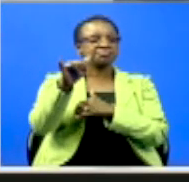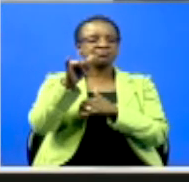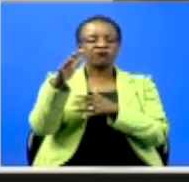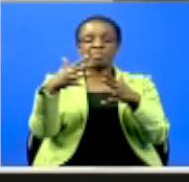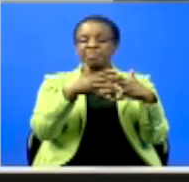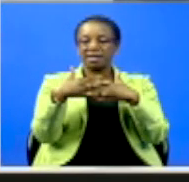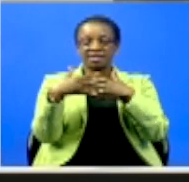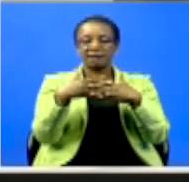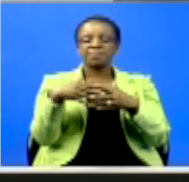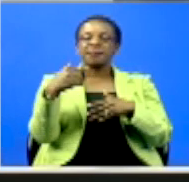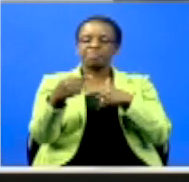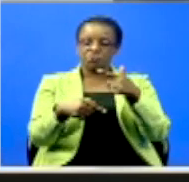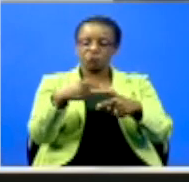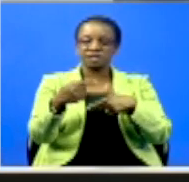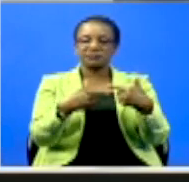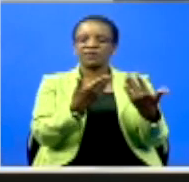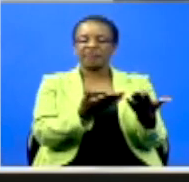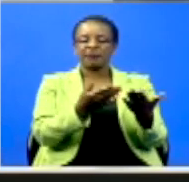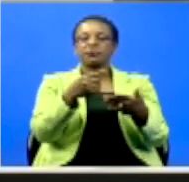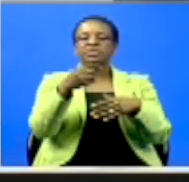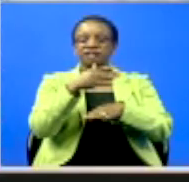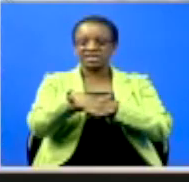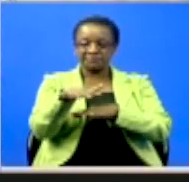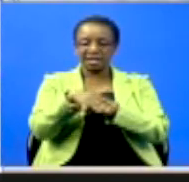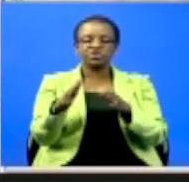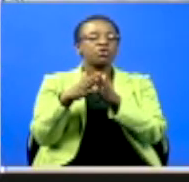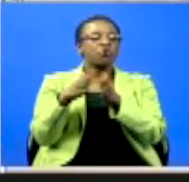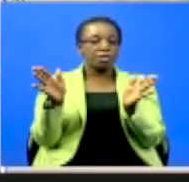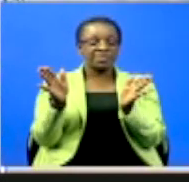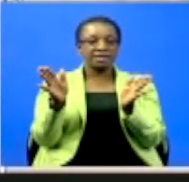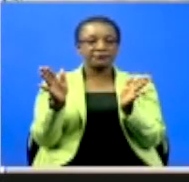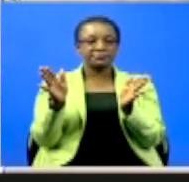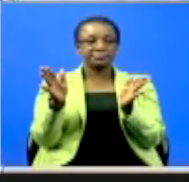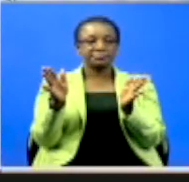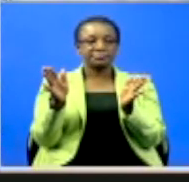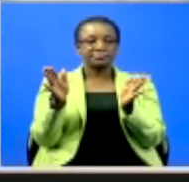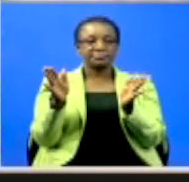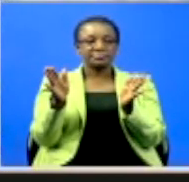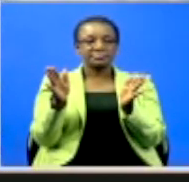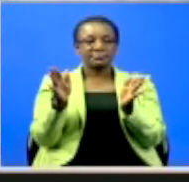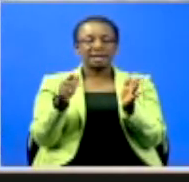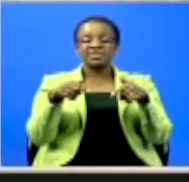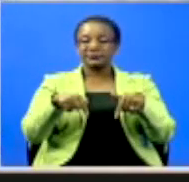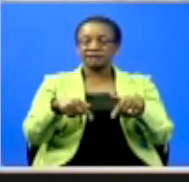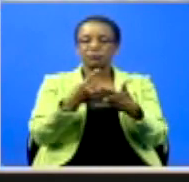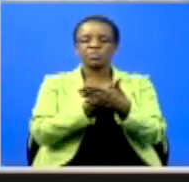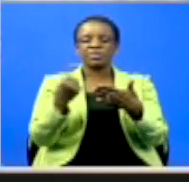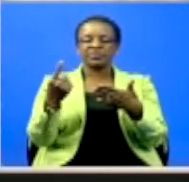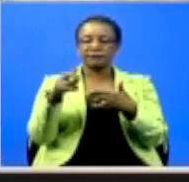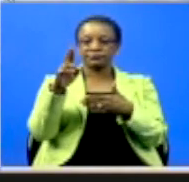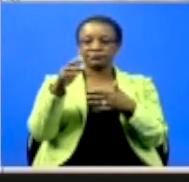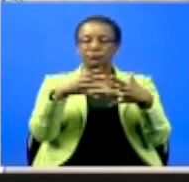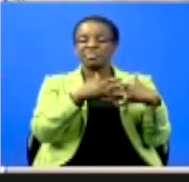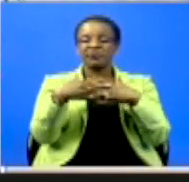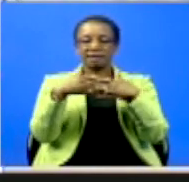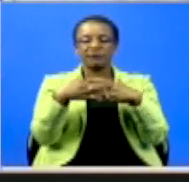the process underway is transparent, open, and proper, end of quote. Now, earlier this week, a U.S. congressman sought to